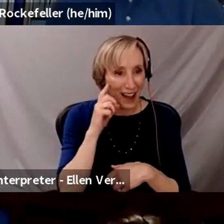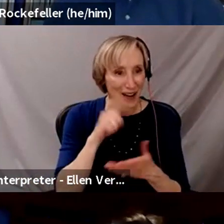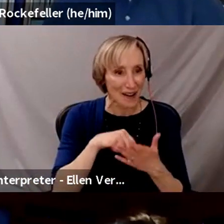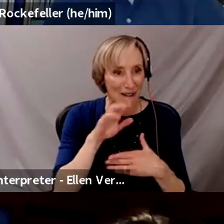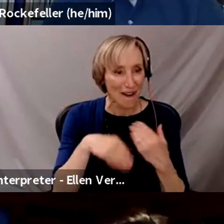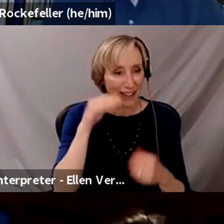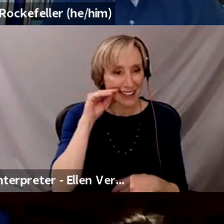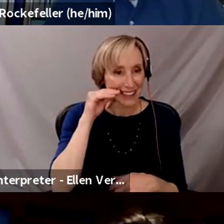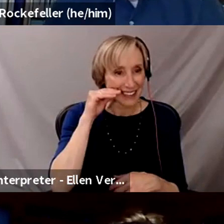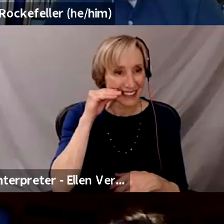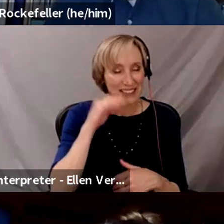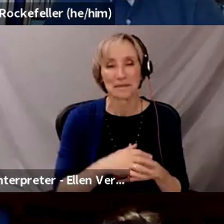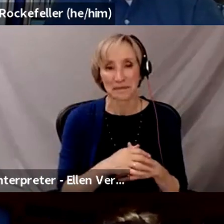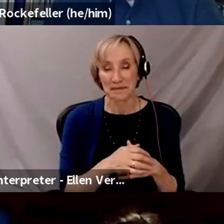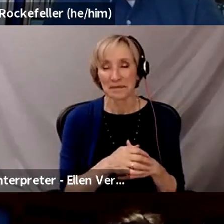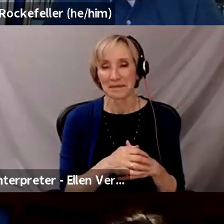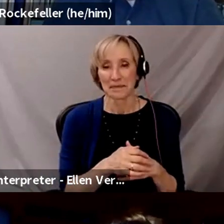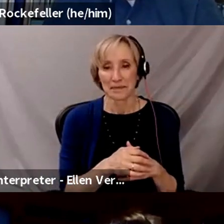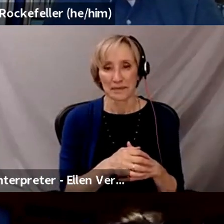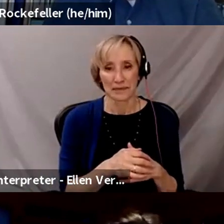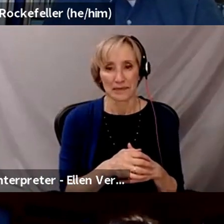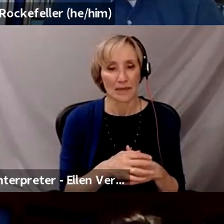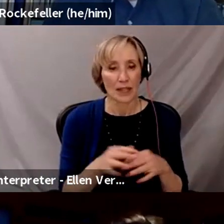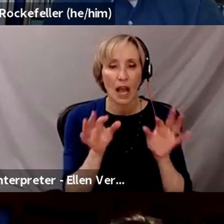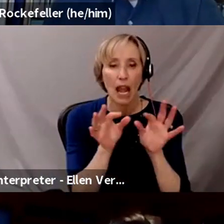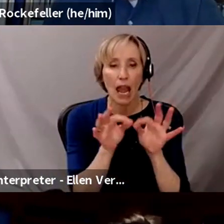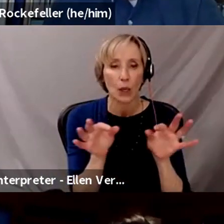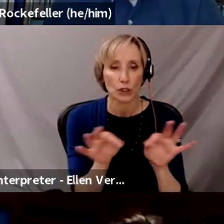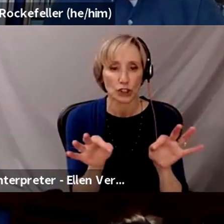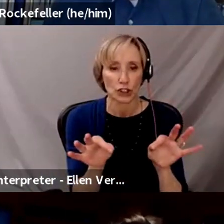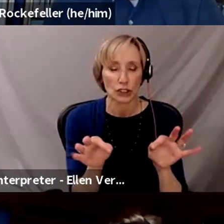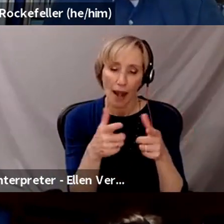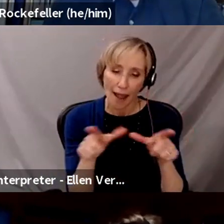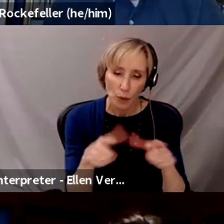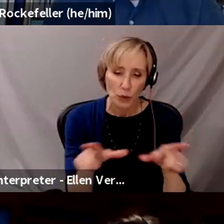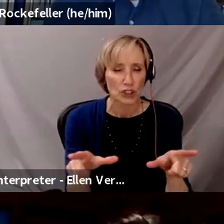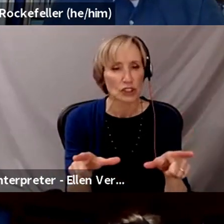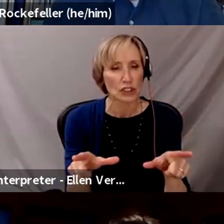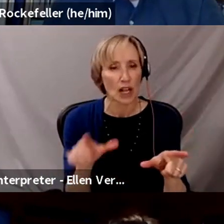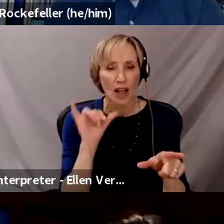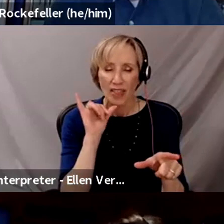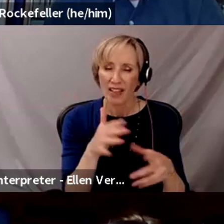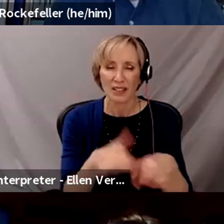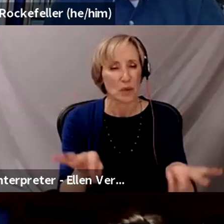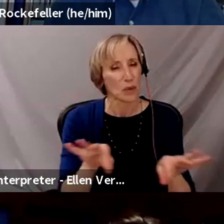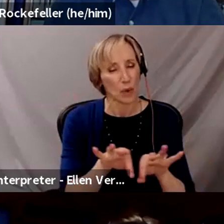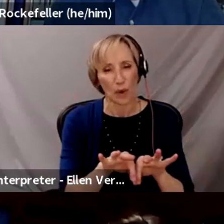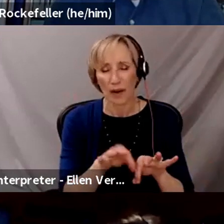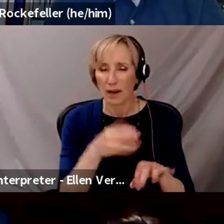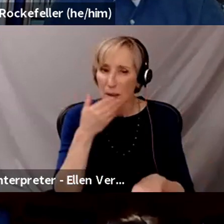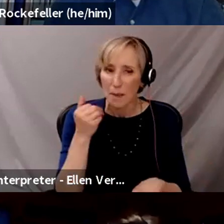think, thinking about, again, going back to language, I keep bringing it up, but I think language is one of the best tools we